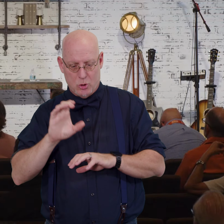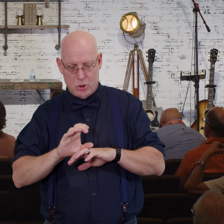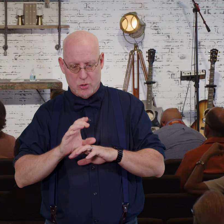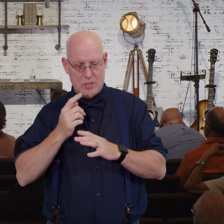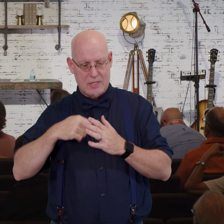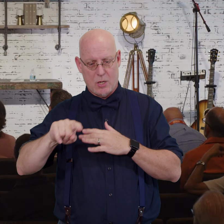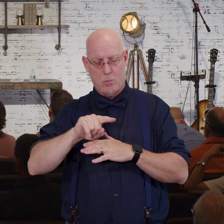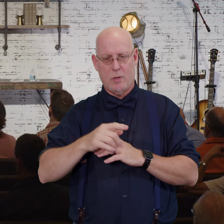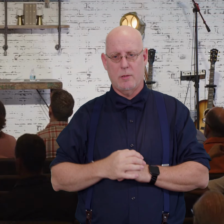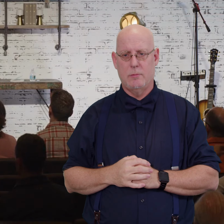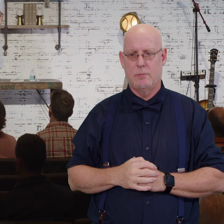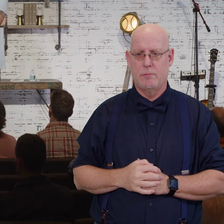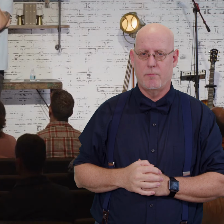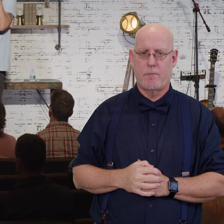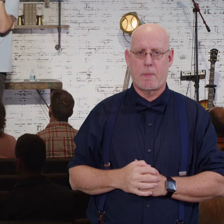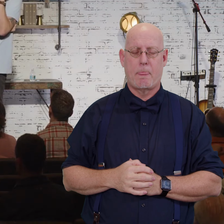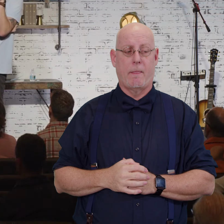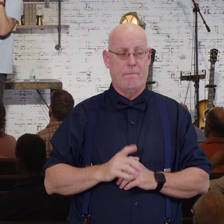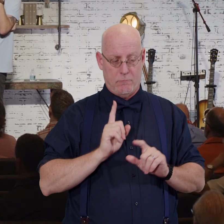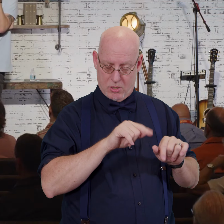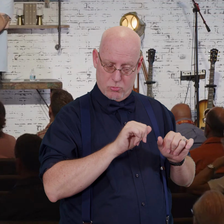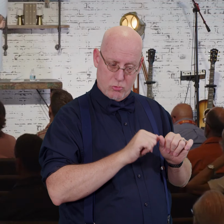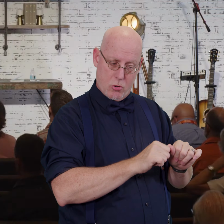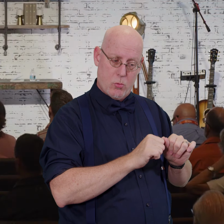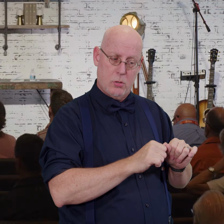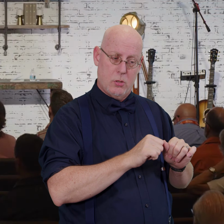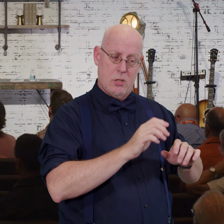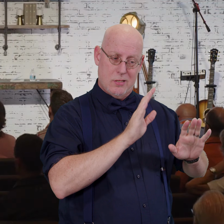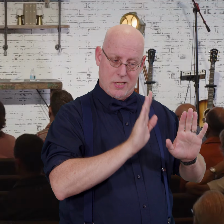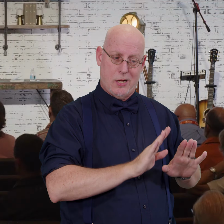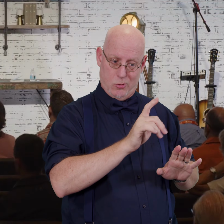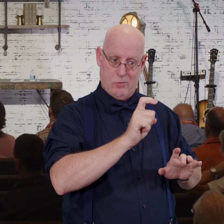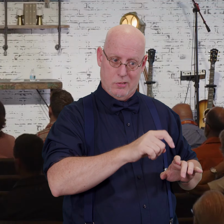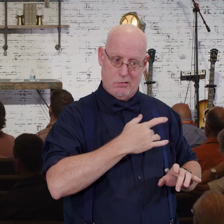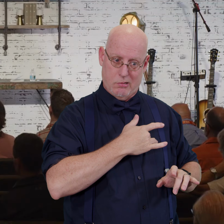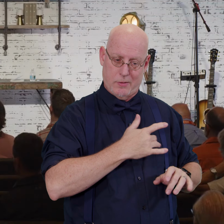church next Thursday. Still gonna go on Sunday because your little pagan heart needs it, but